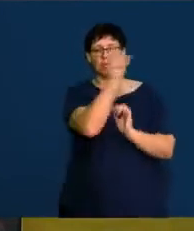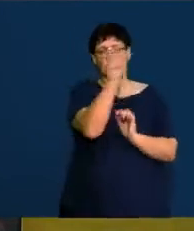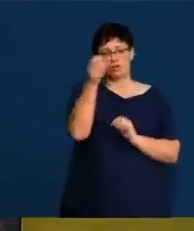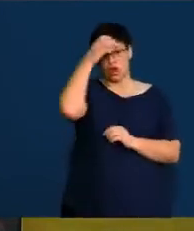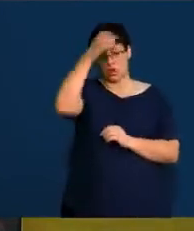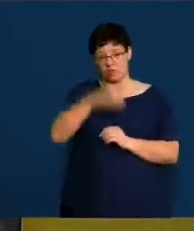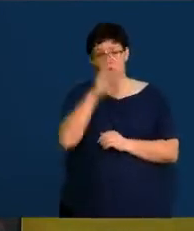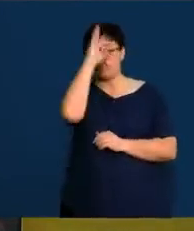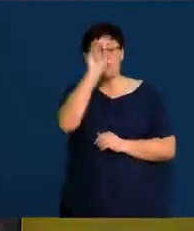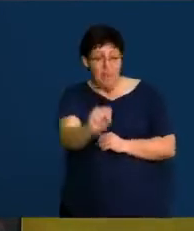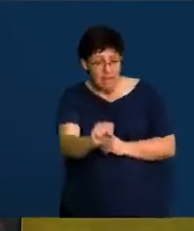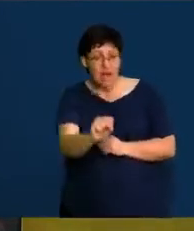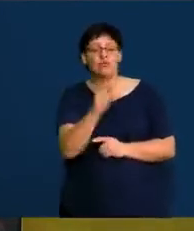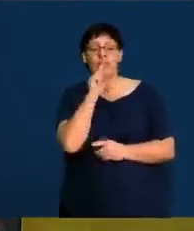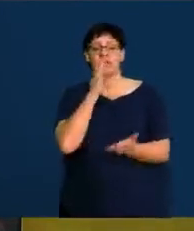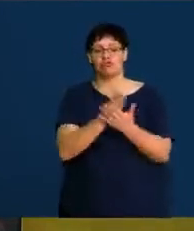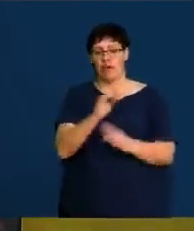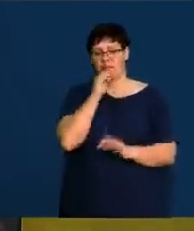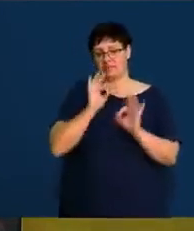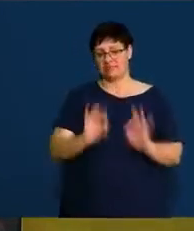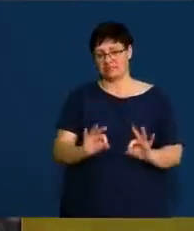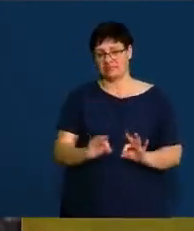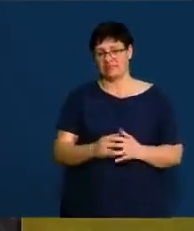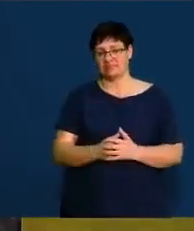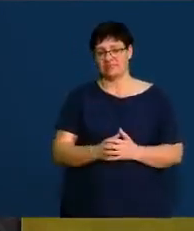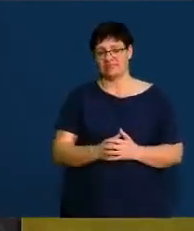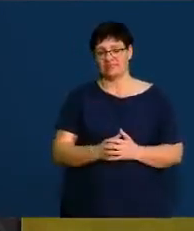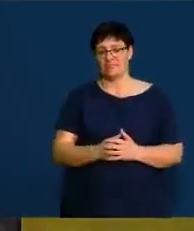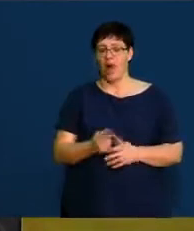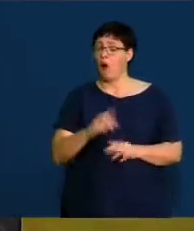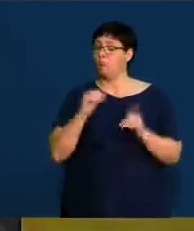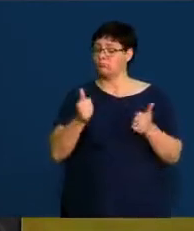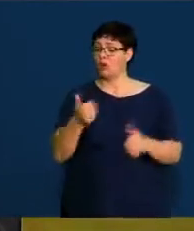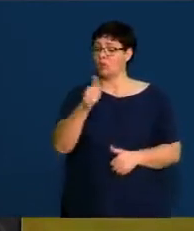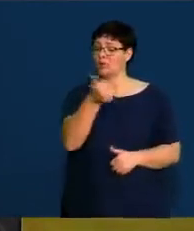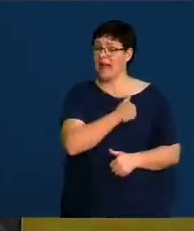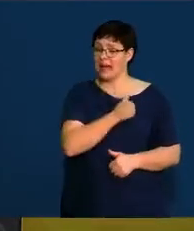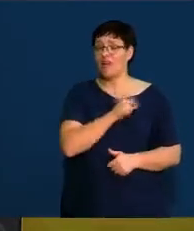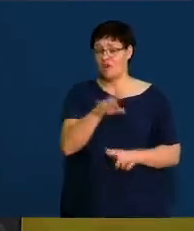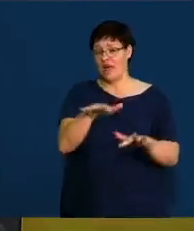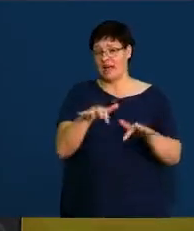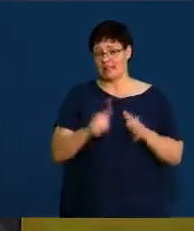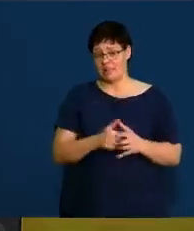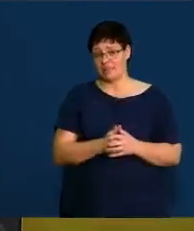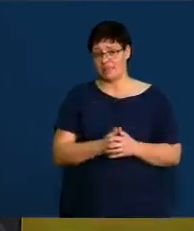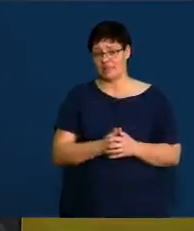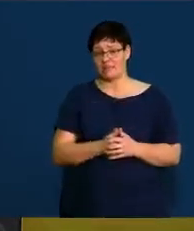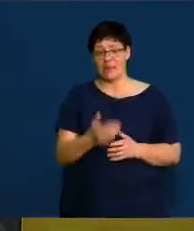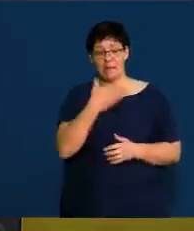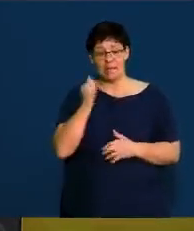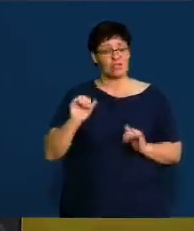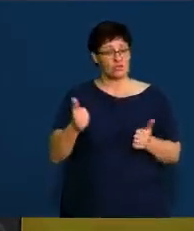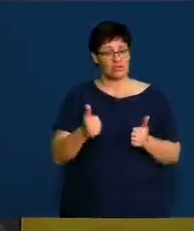and remember them to make meaning. And with that, I want to wish you good luck for your exams. Best